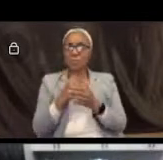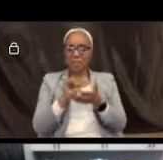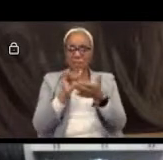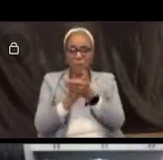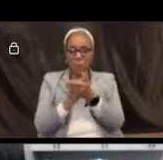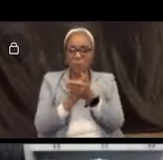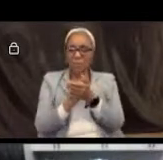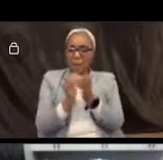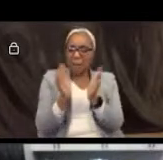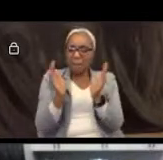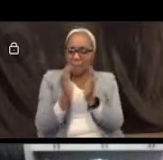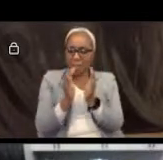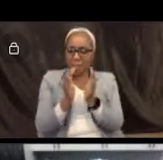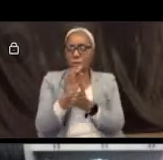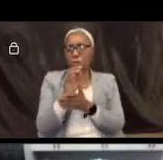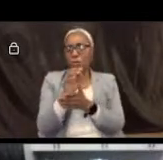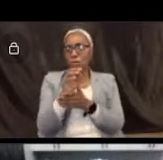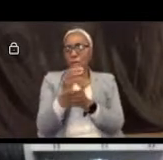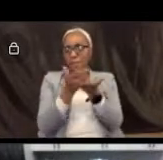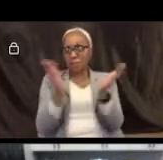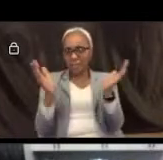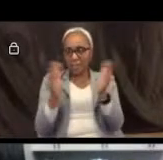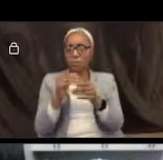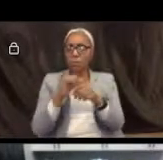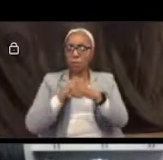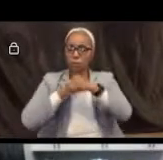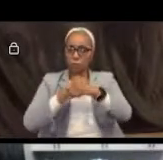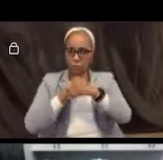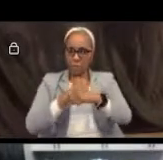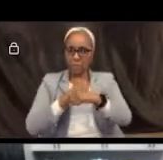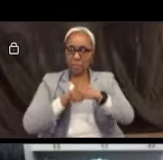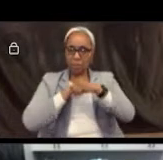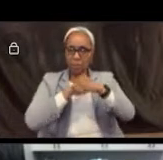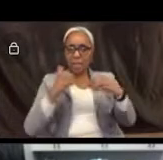as the security fence to protect the owners as well as protect the students,